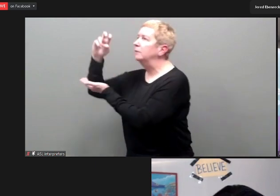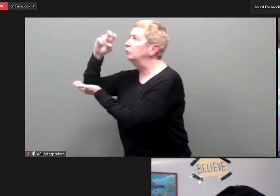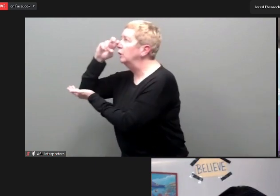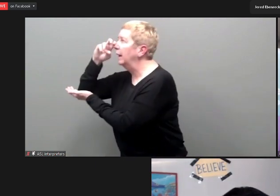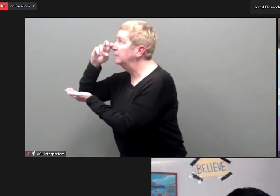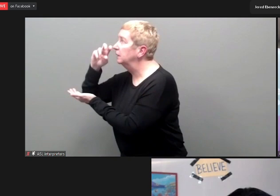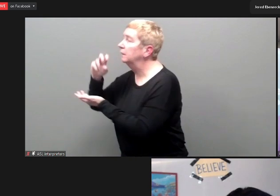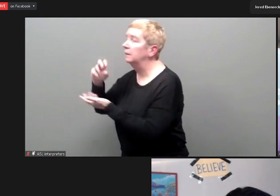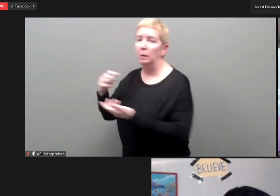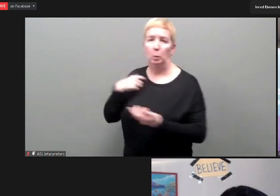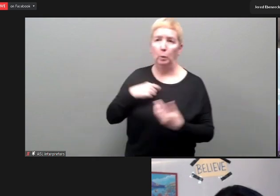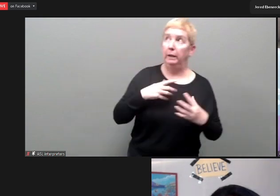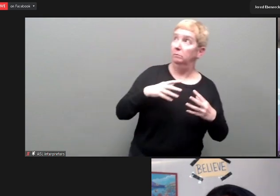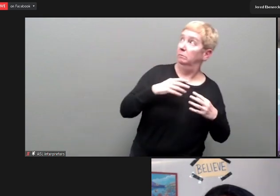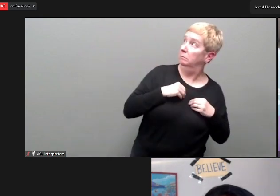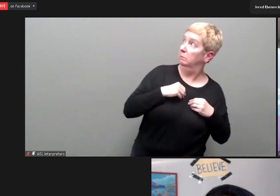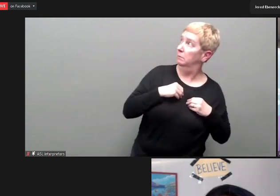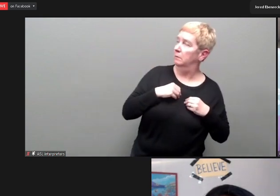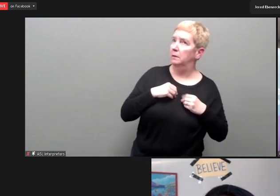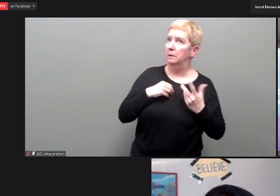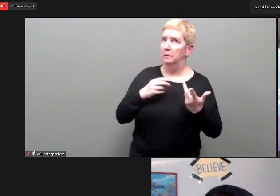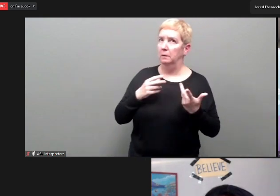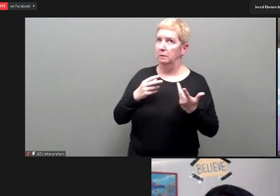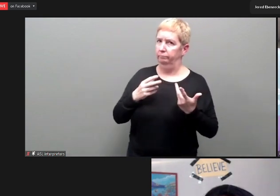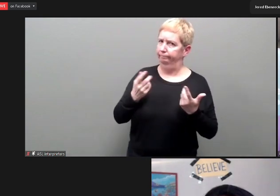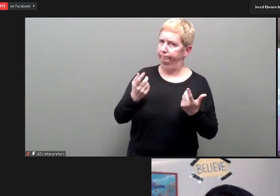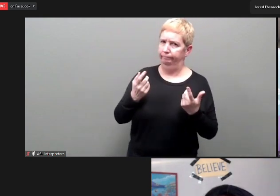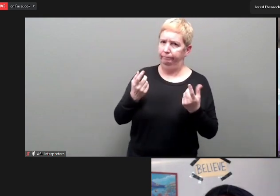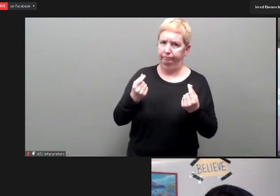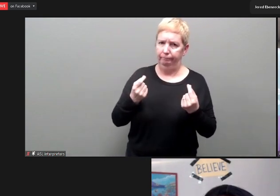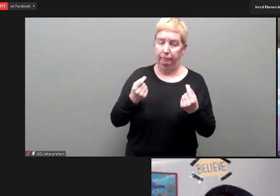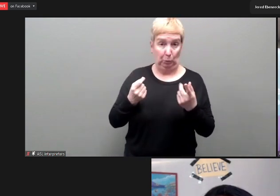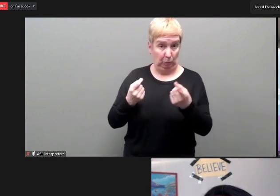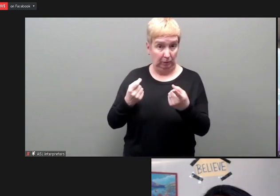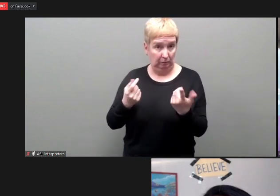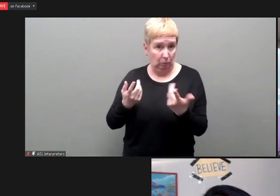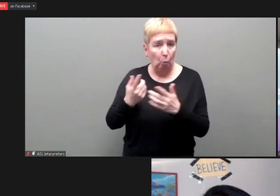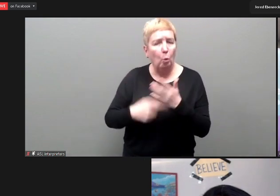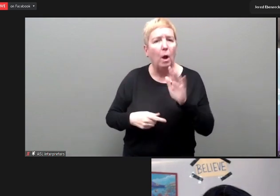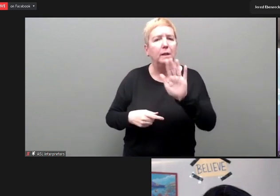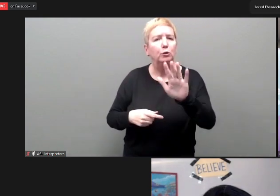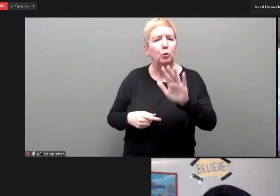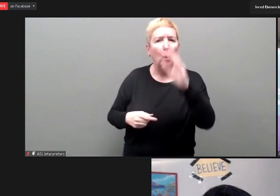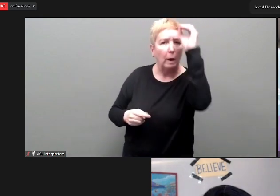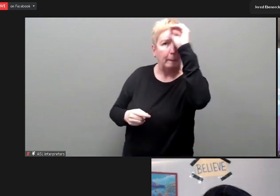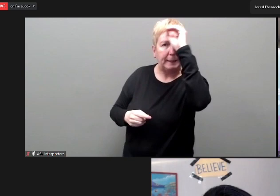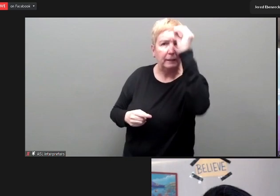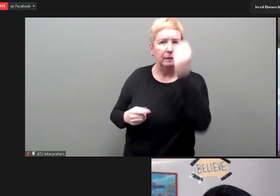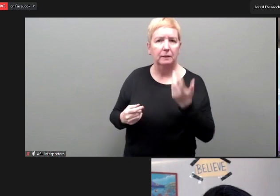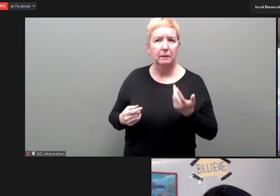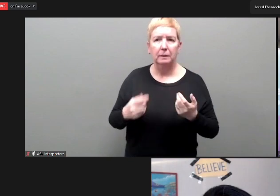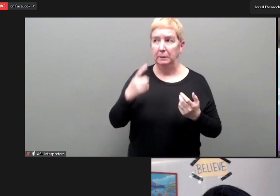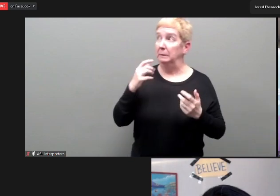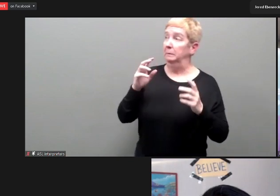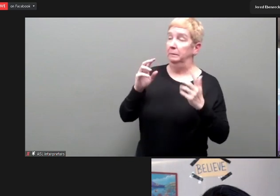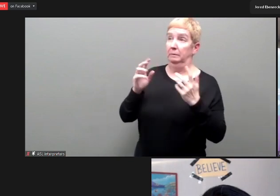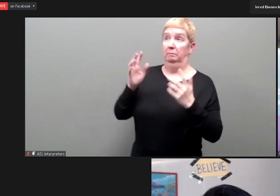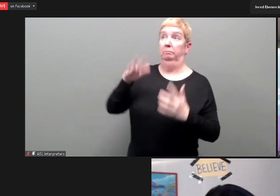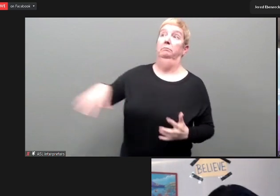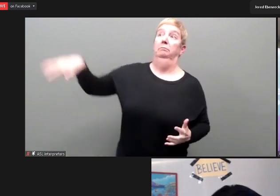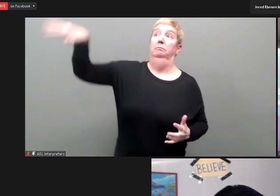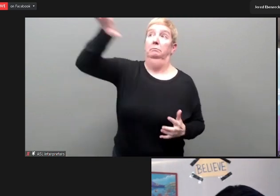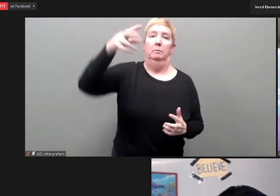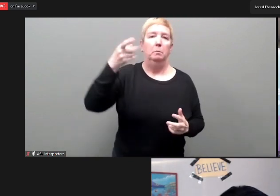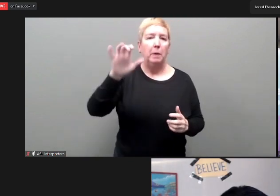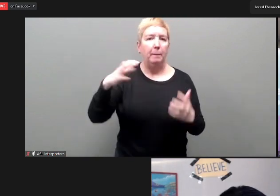does NMDOH respond to the coverage that public health officials were left out of the loop with